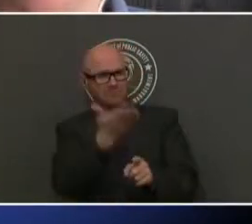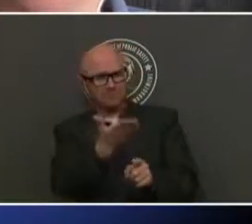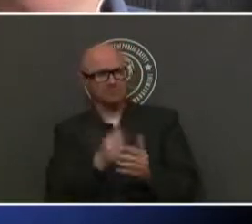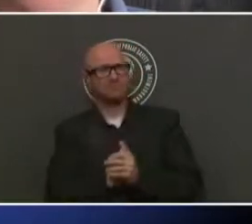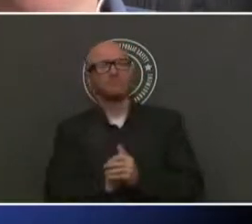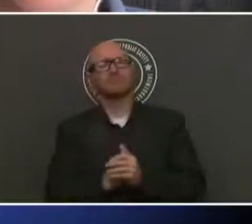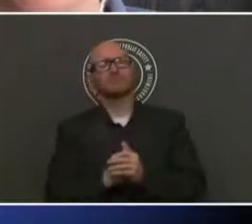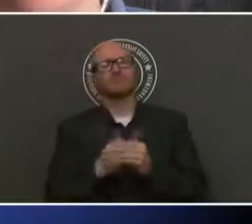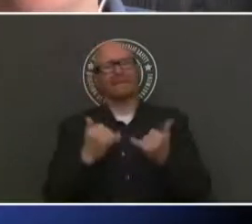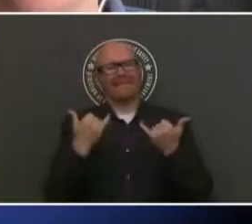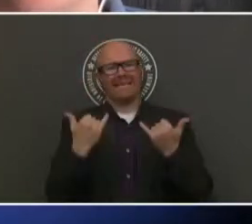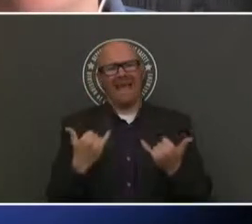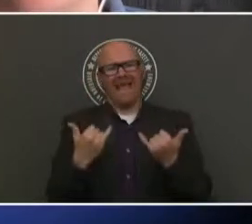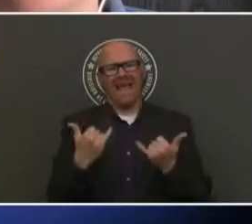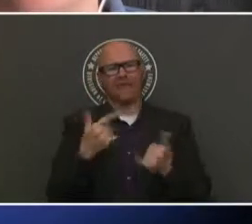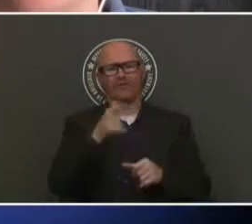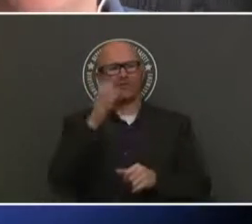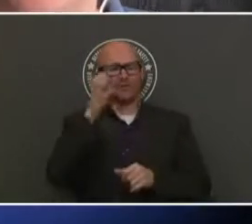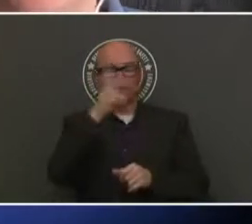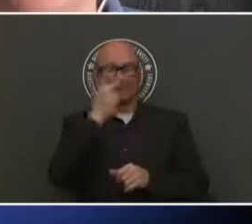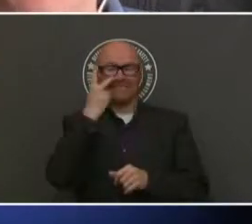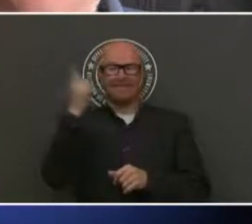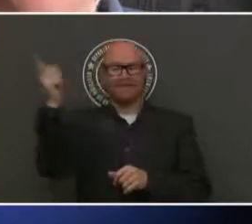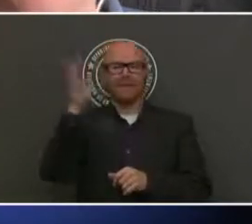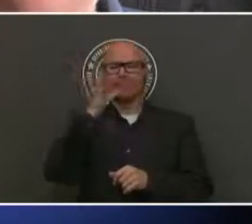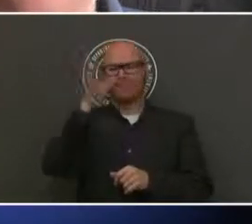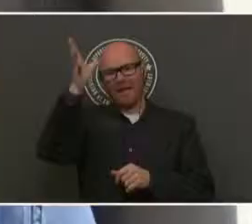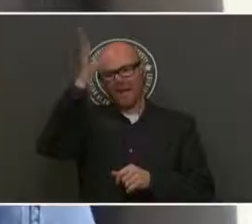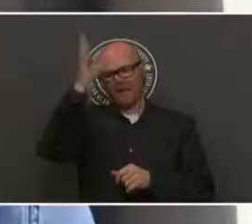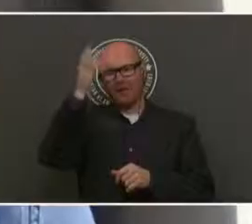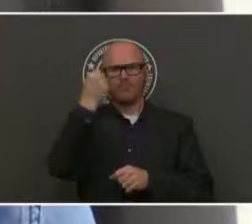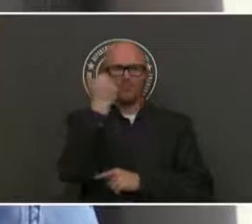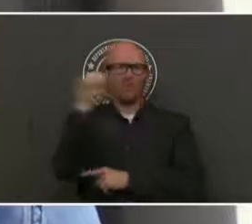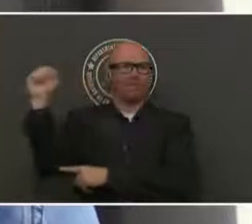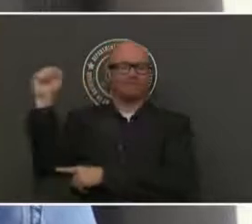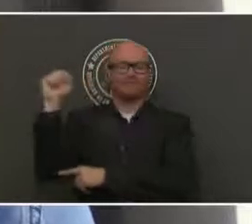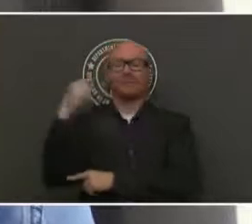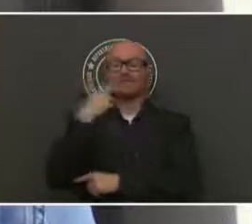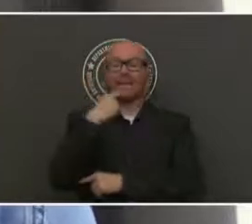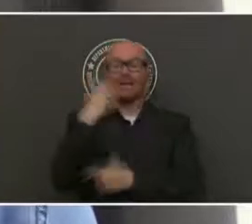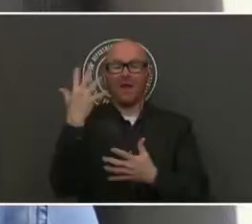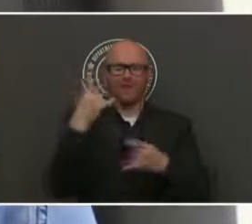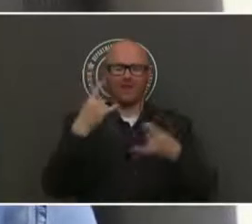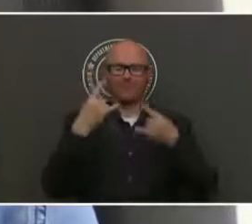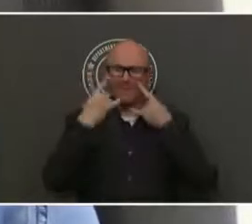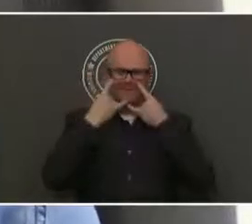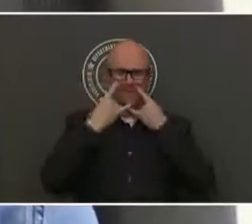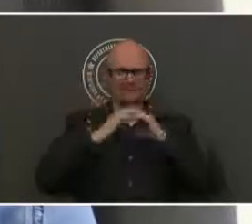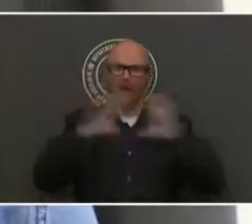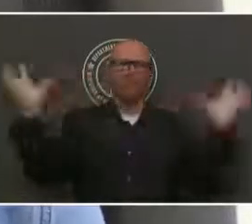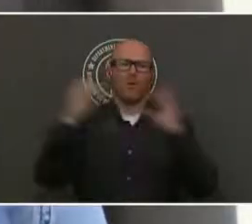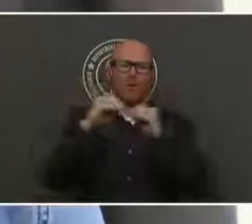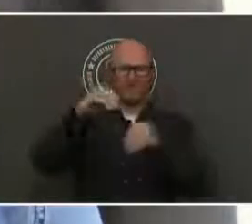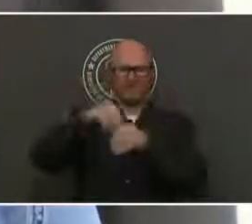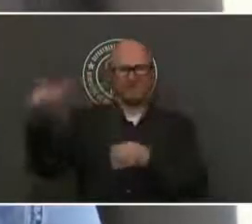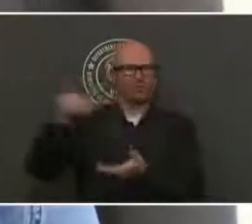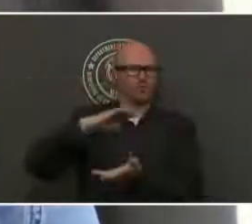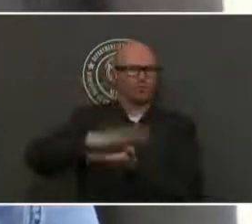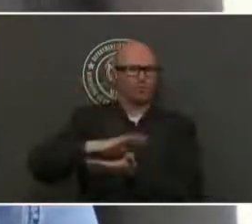the parent protests demanding that the mask mandates be lifted immediately in schools,